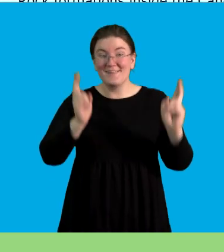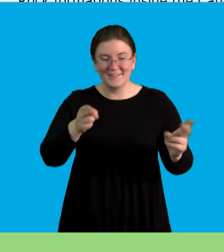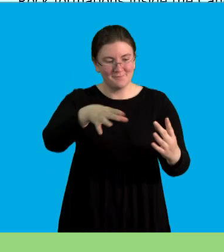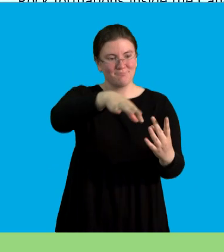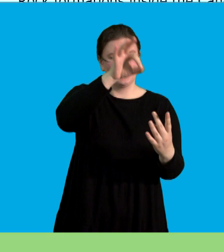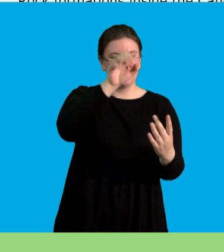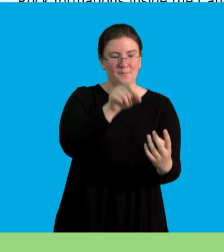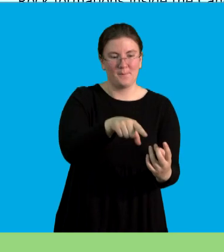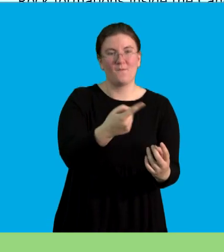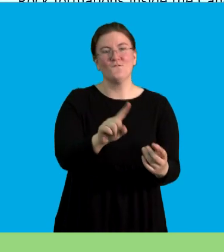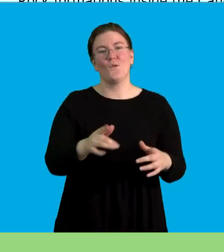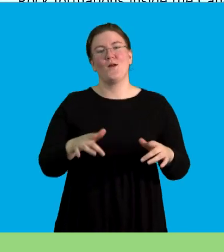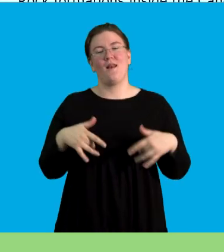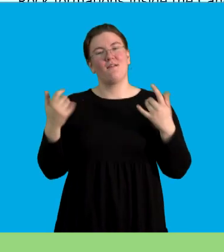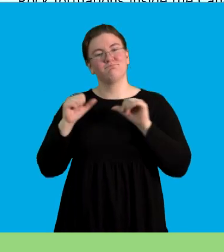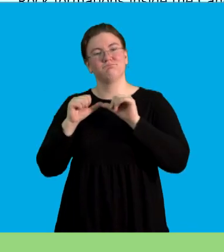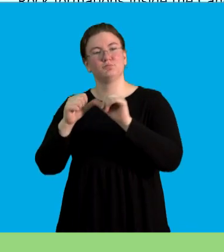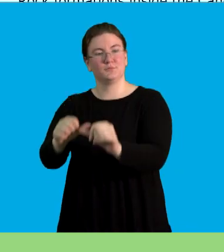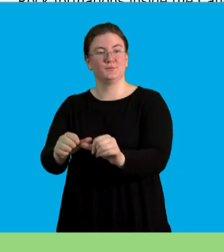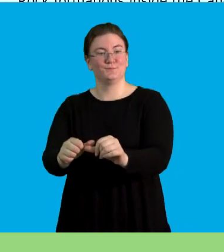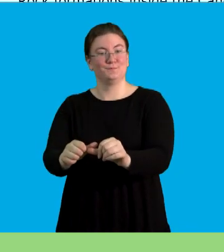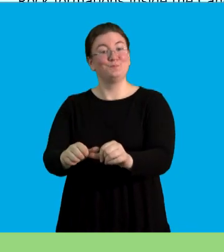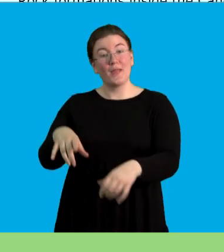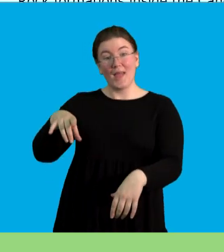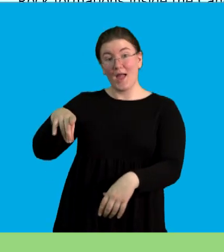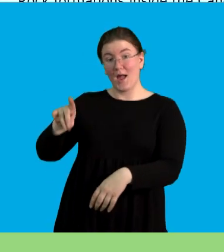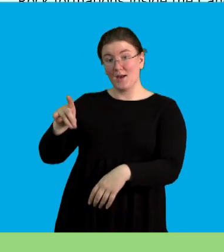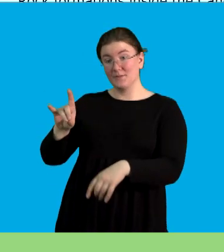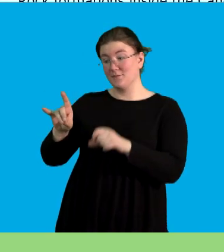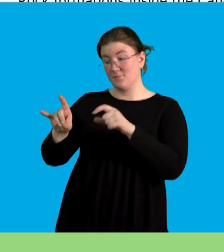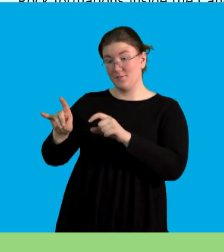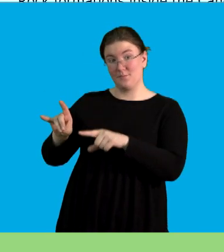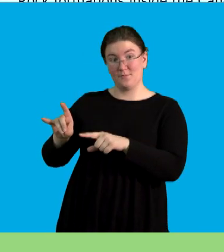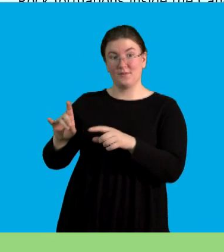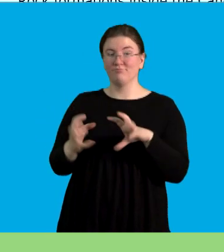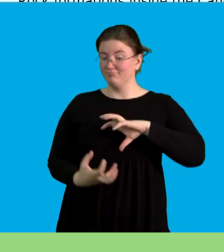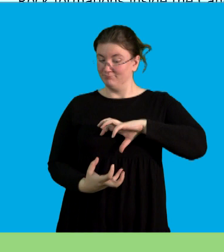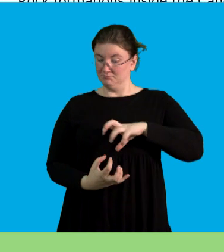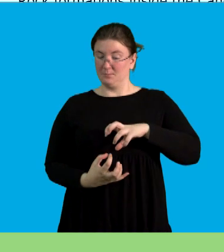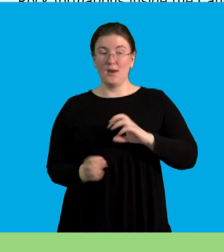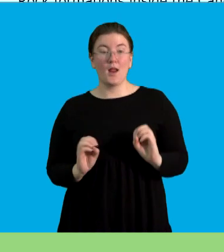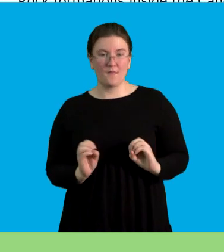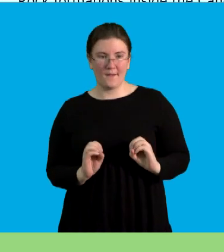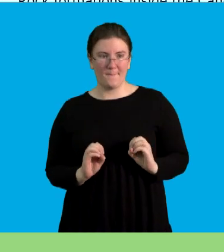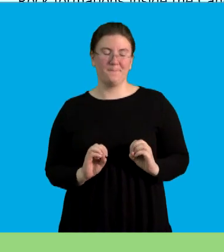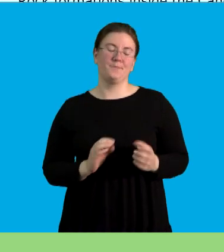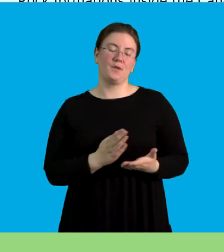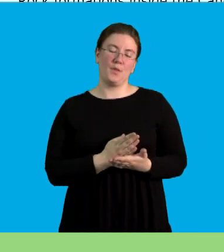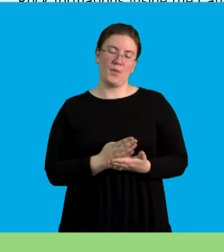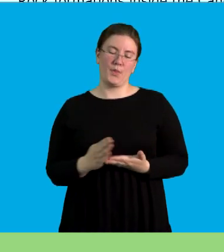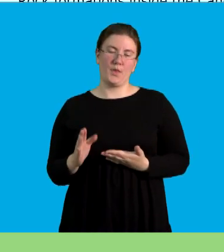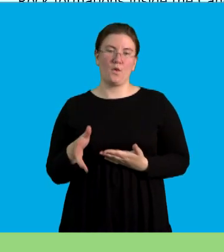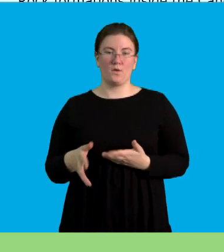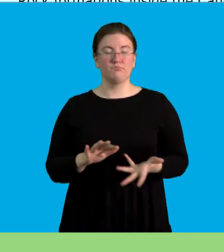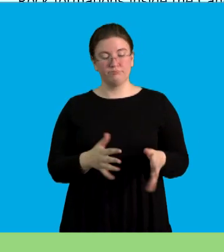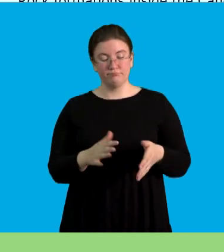survive. Those species do not adapt and will die out or become